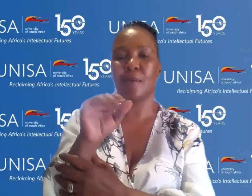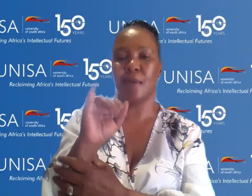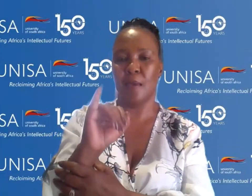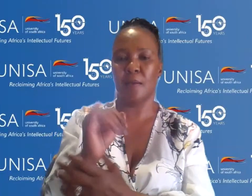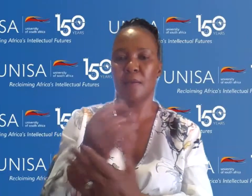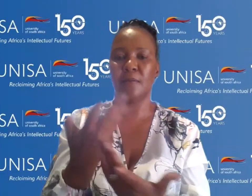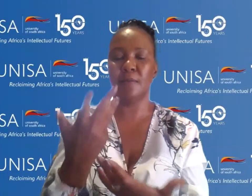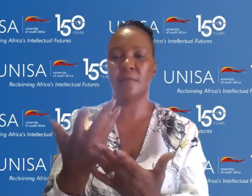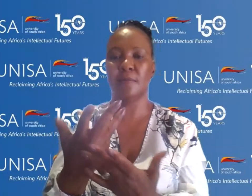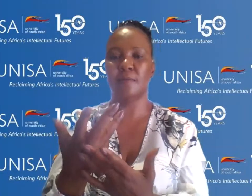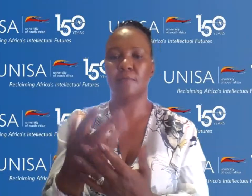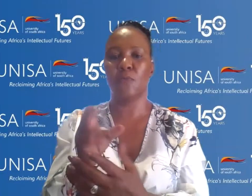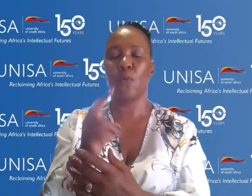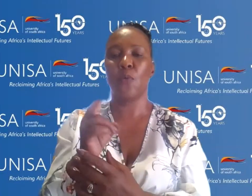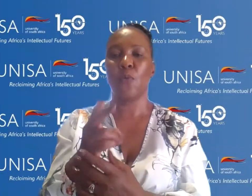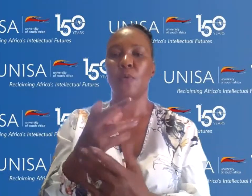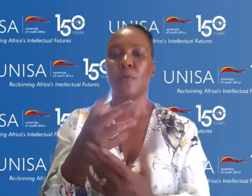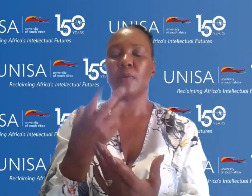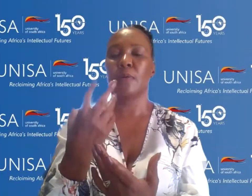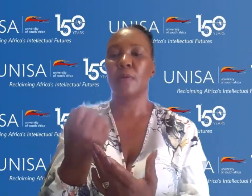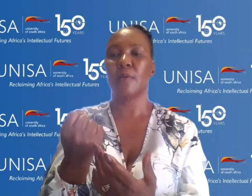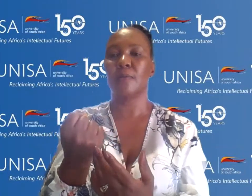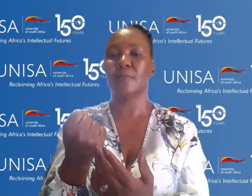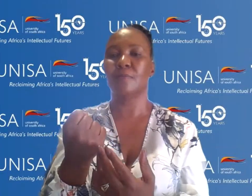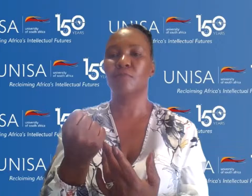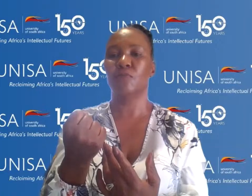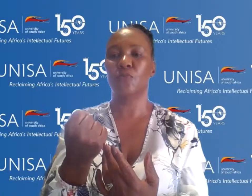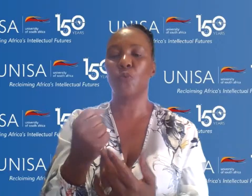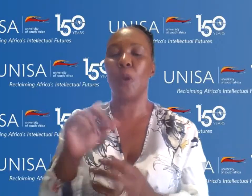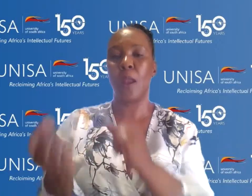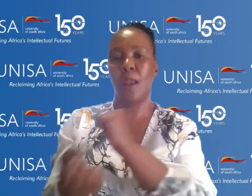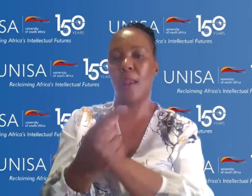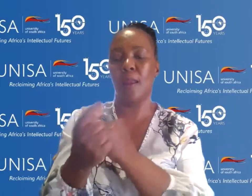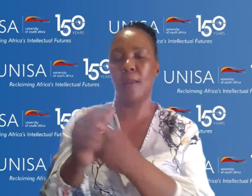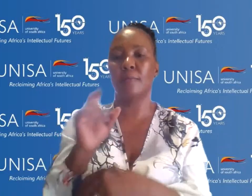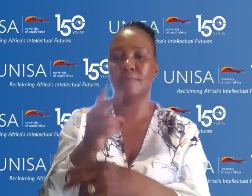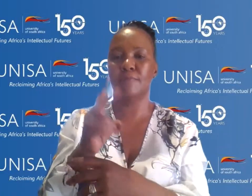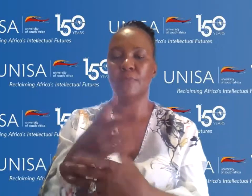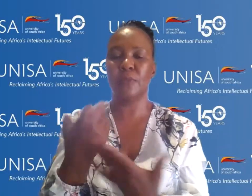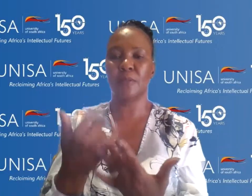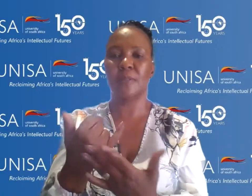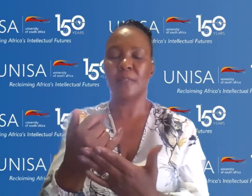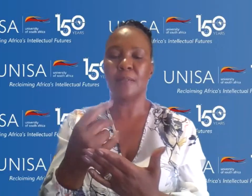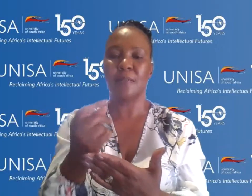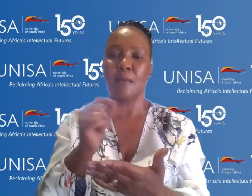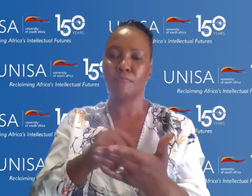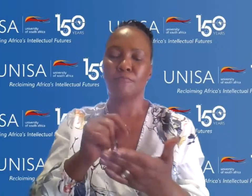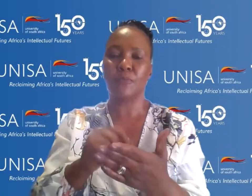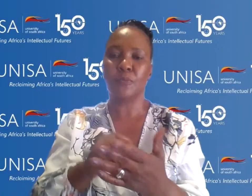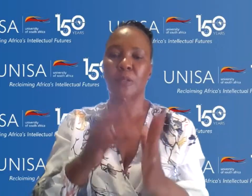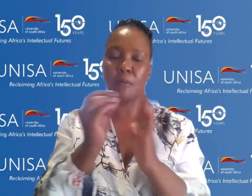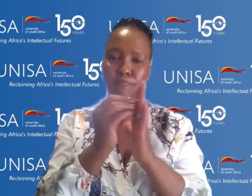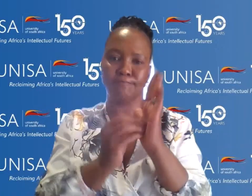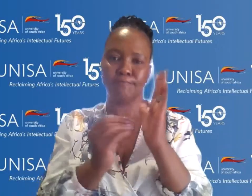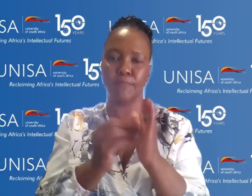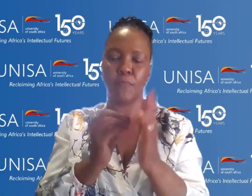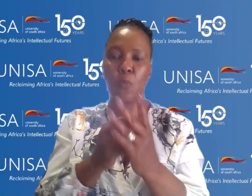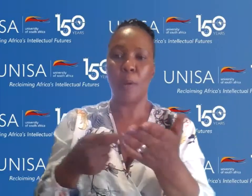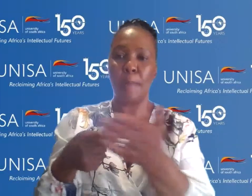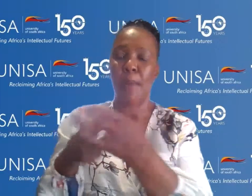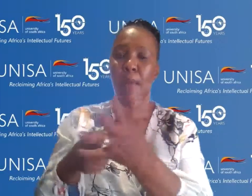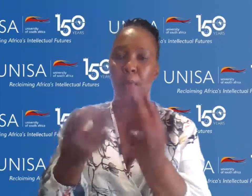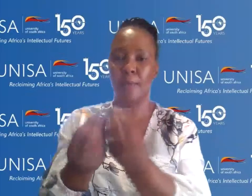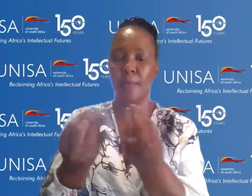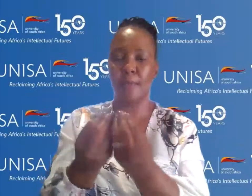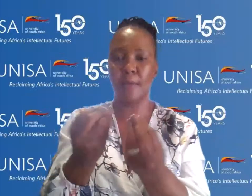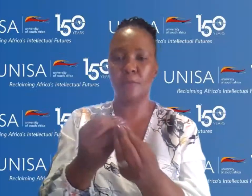got that will be coming around. So that's what I'm thinking, and I'm actually just writing it down quickly. So when we buy equipment, we can actually buy this equipment